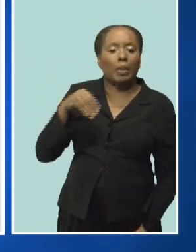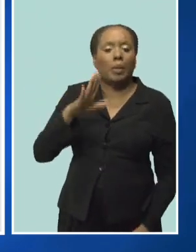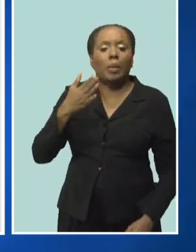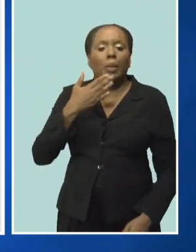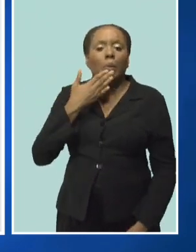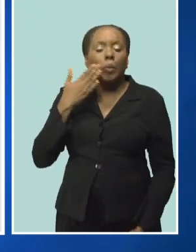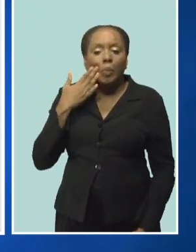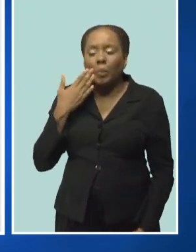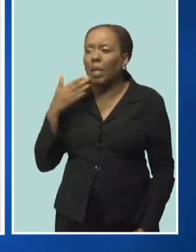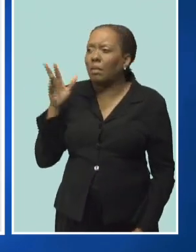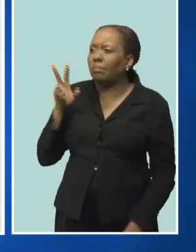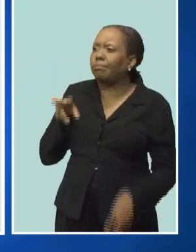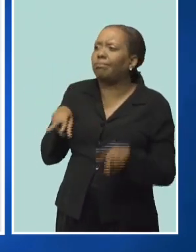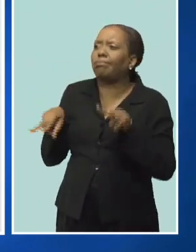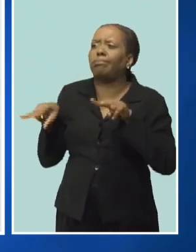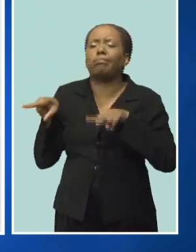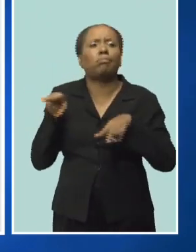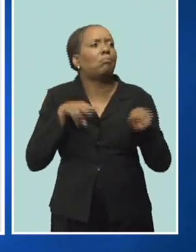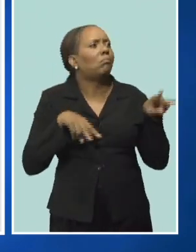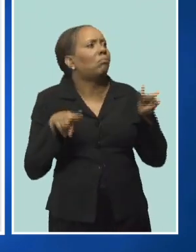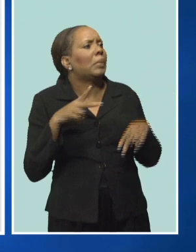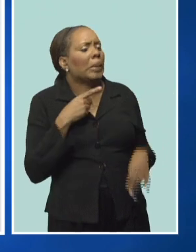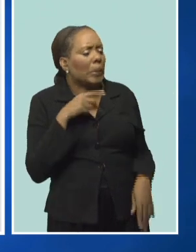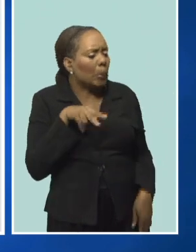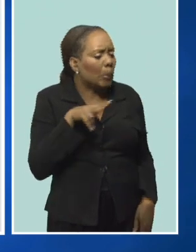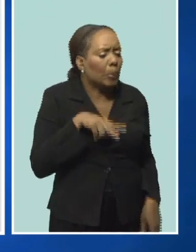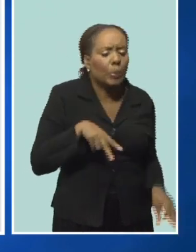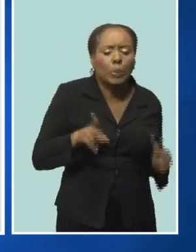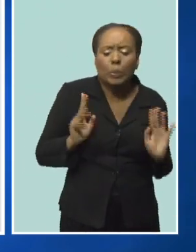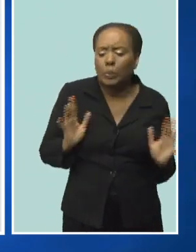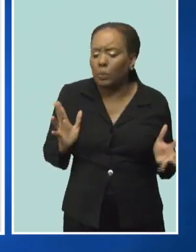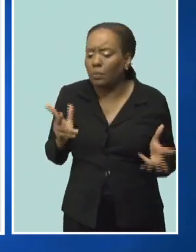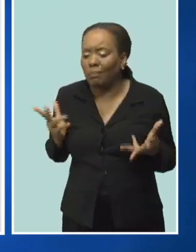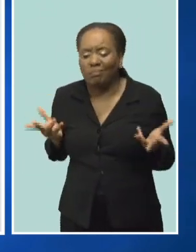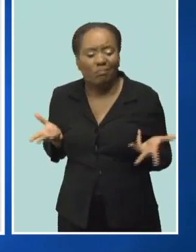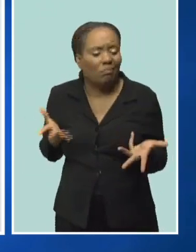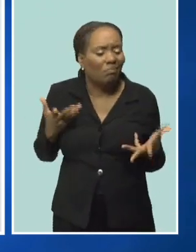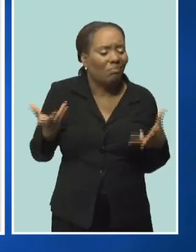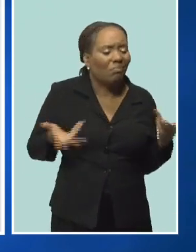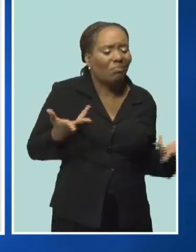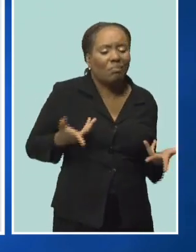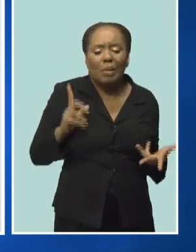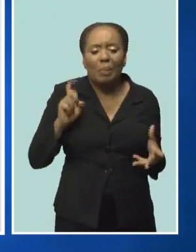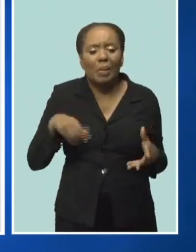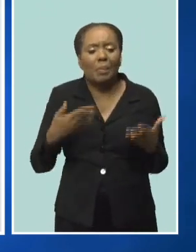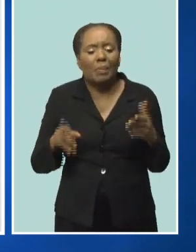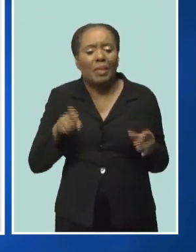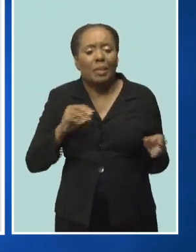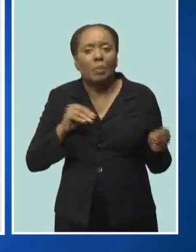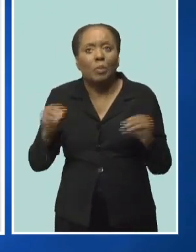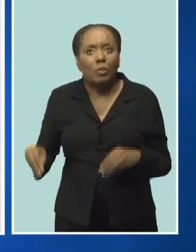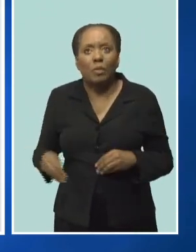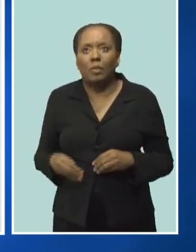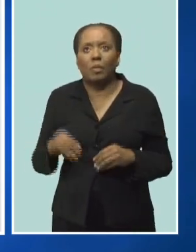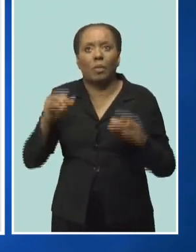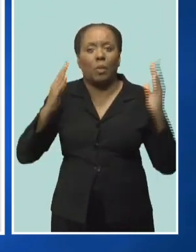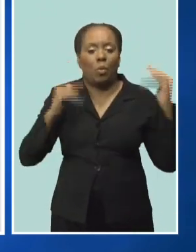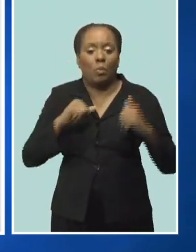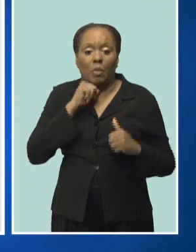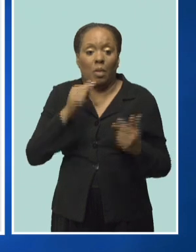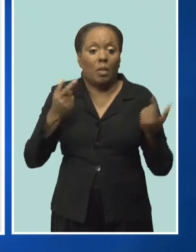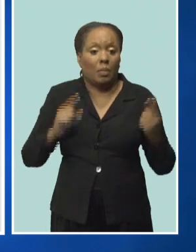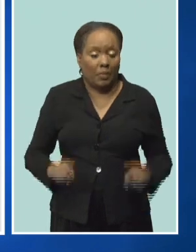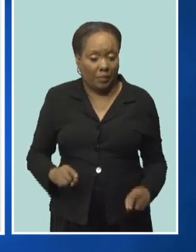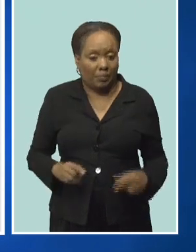make sure that there's nothing else that the wind can pick up and cause injury to anybody else. God forbid that that should happen.